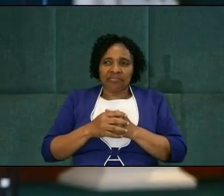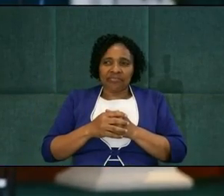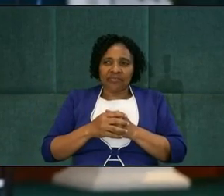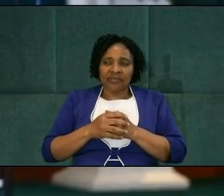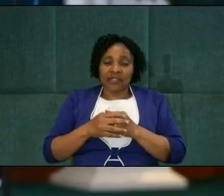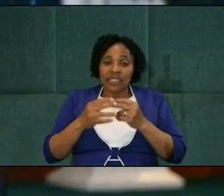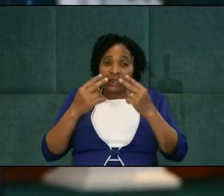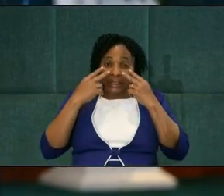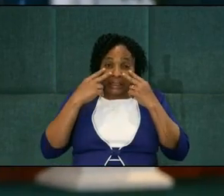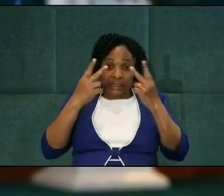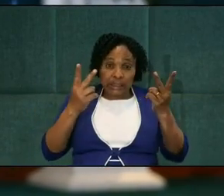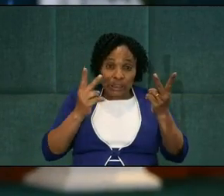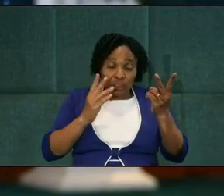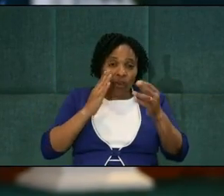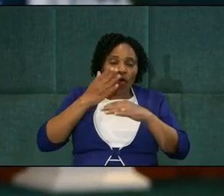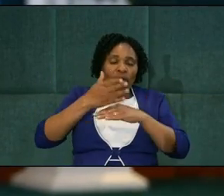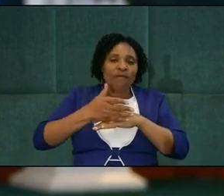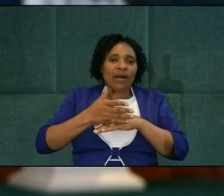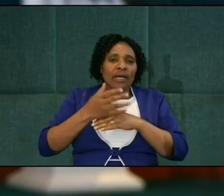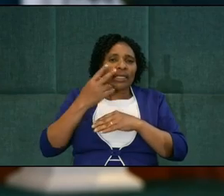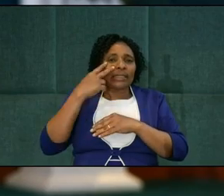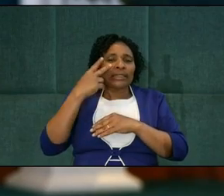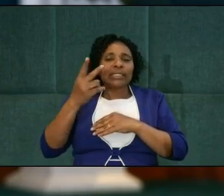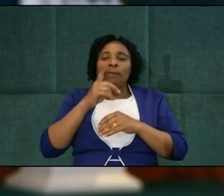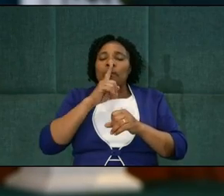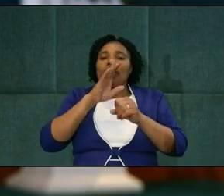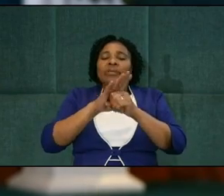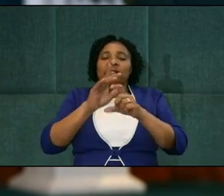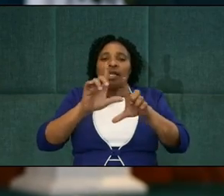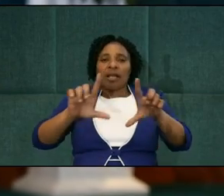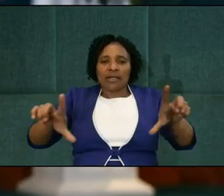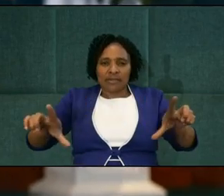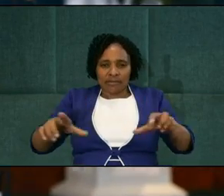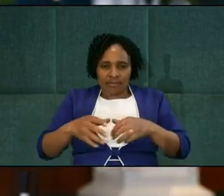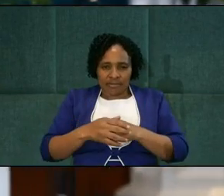They could look over and see the promised land.